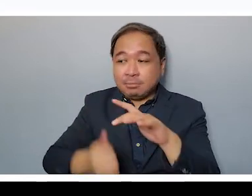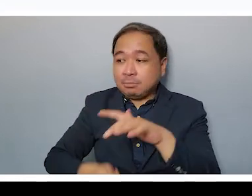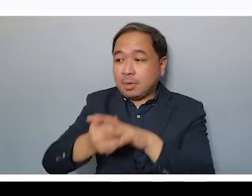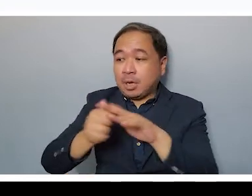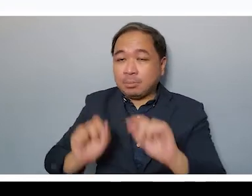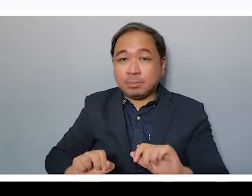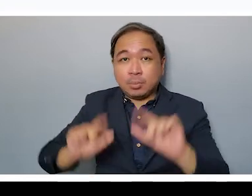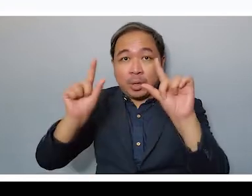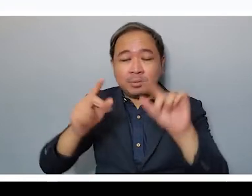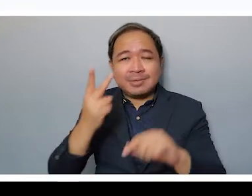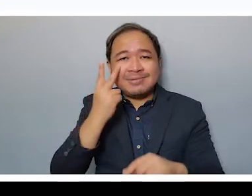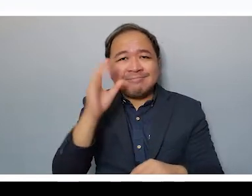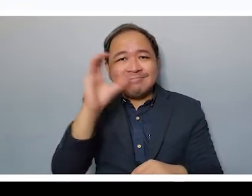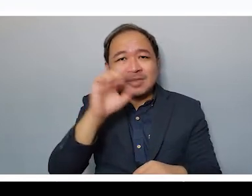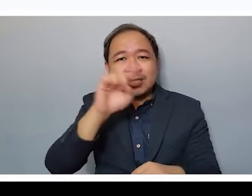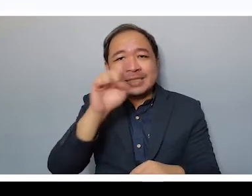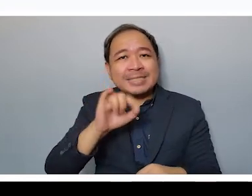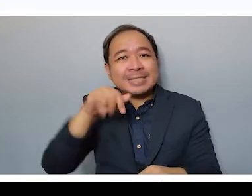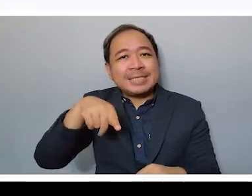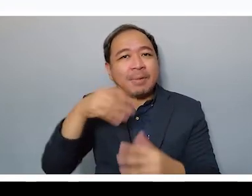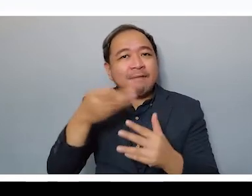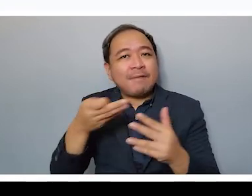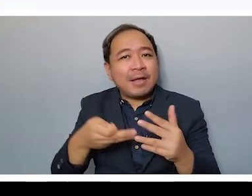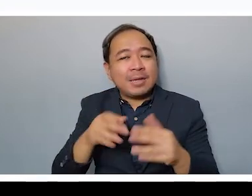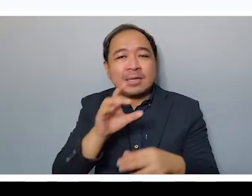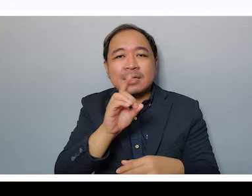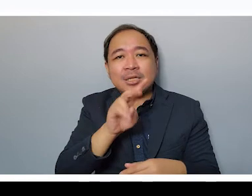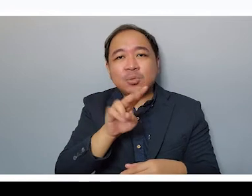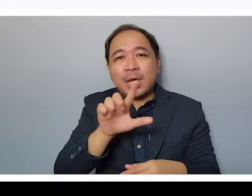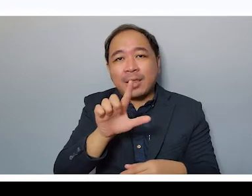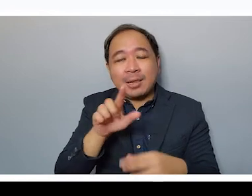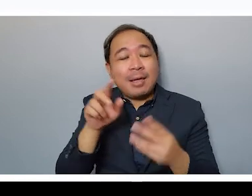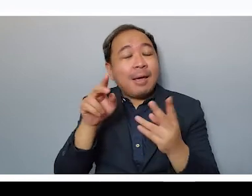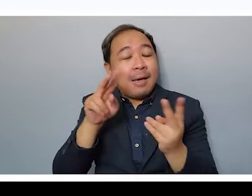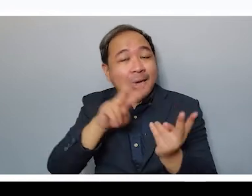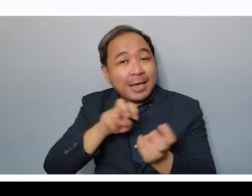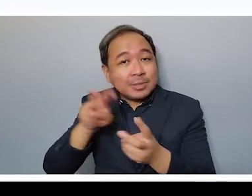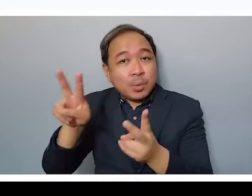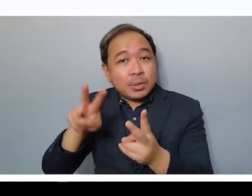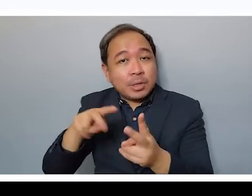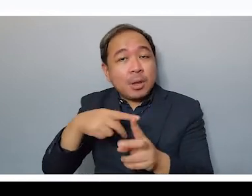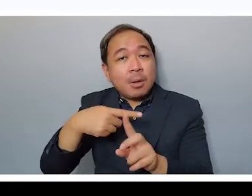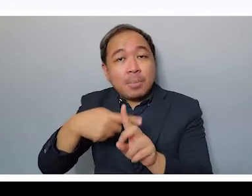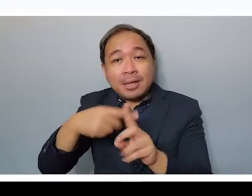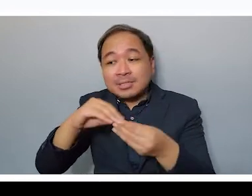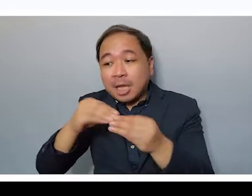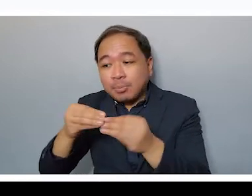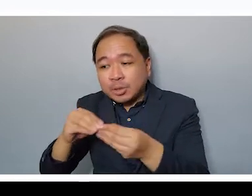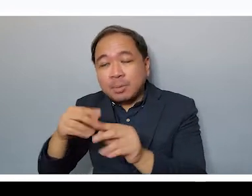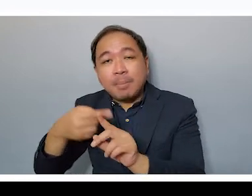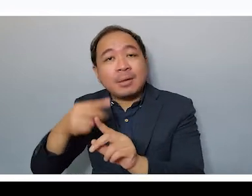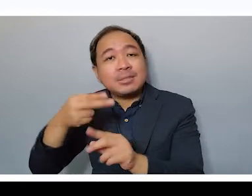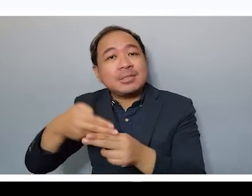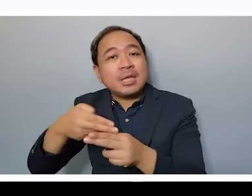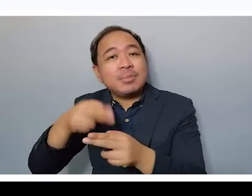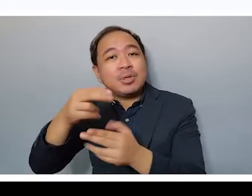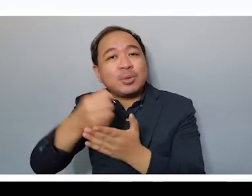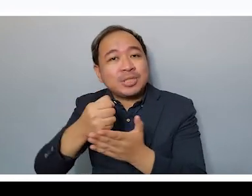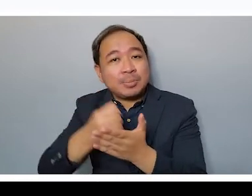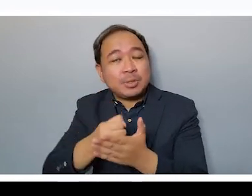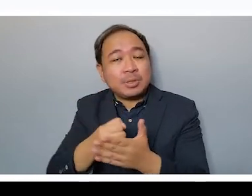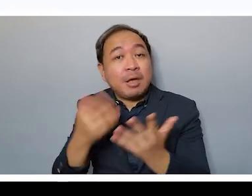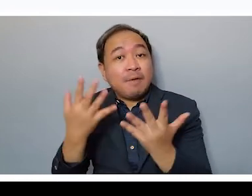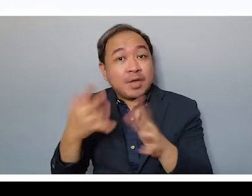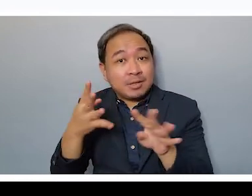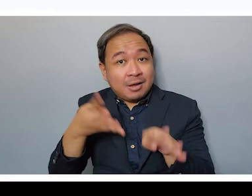in the pop-up find the zip file that starts with d2l export followed by some numbers and the name of your